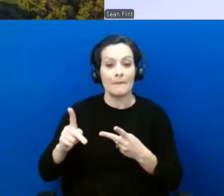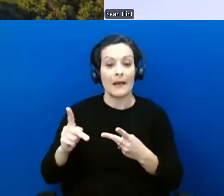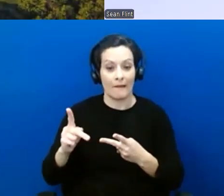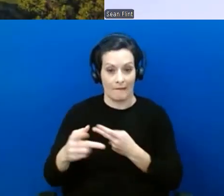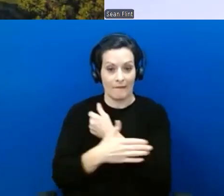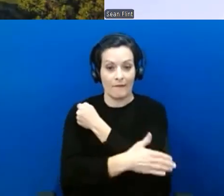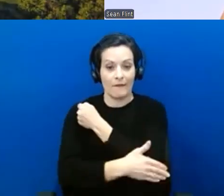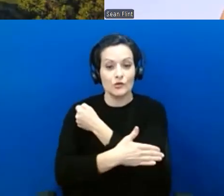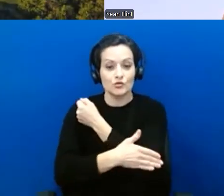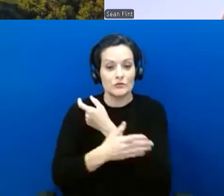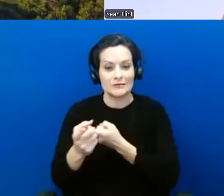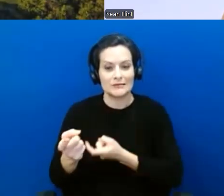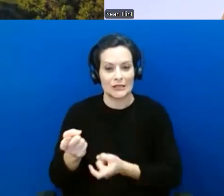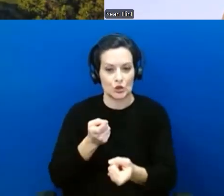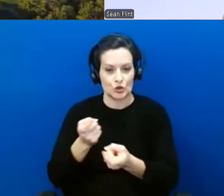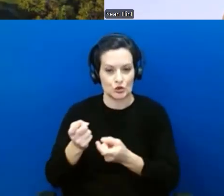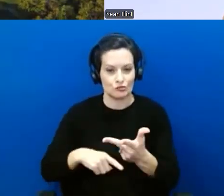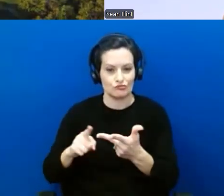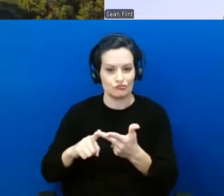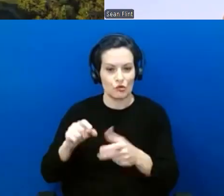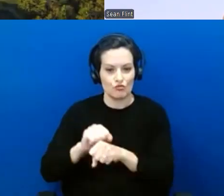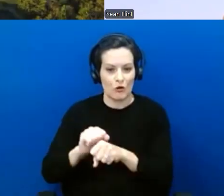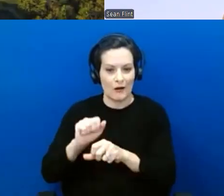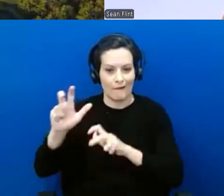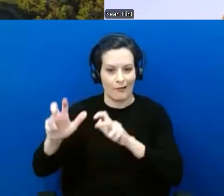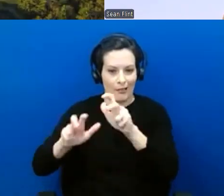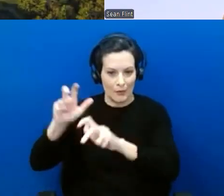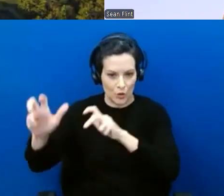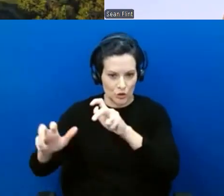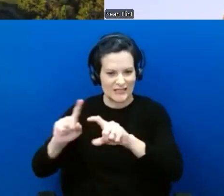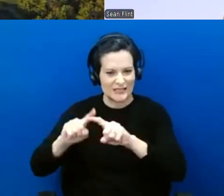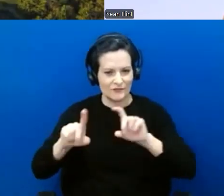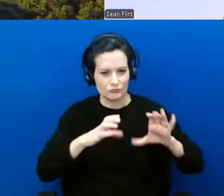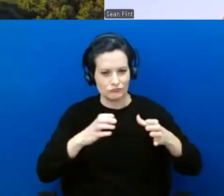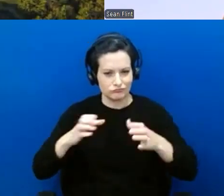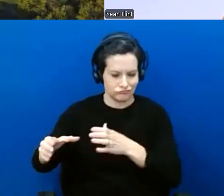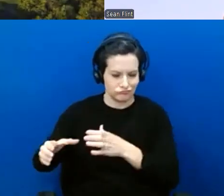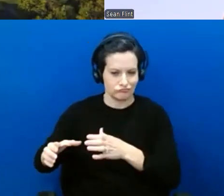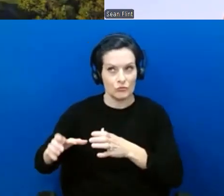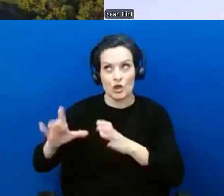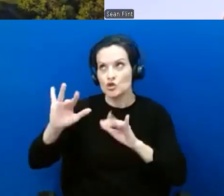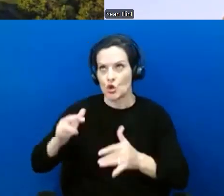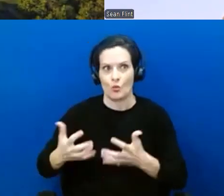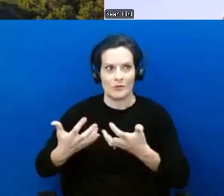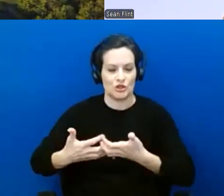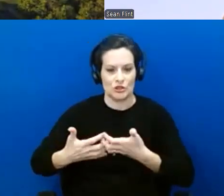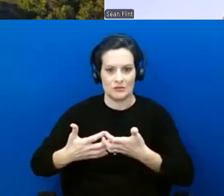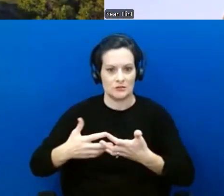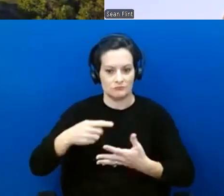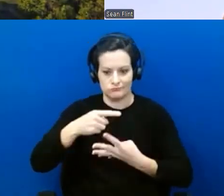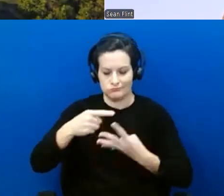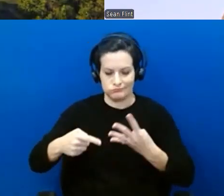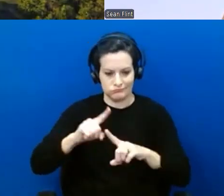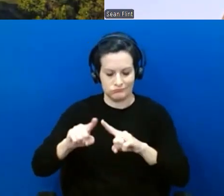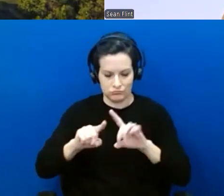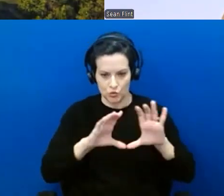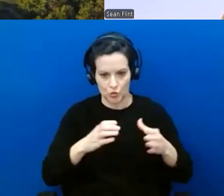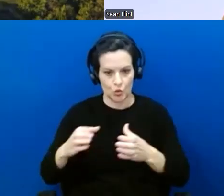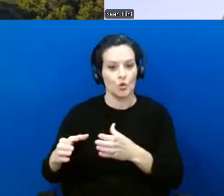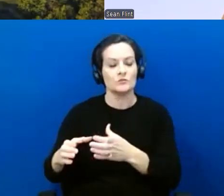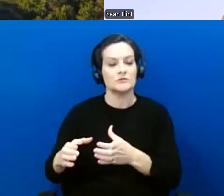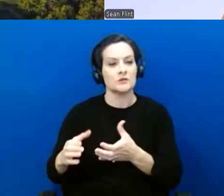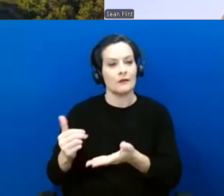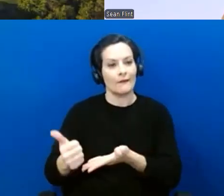because, and rock climbers and other uses as well, snow machines. It really helps because it gives us, like, this